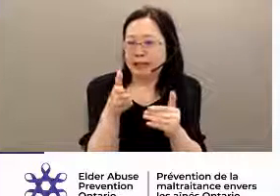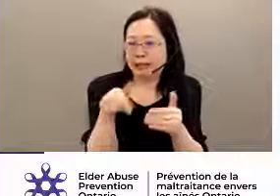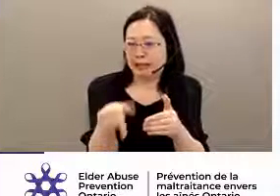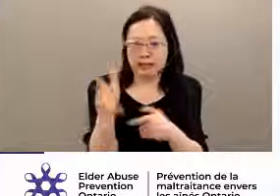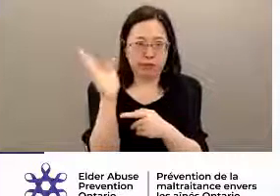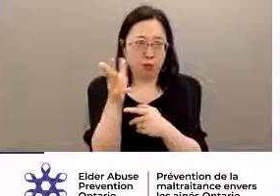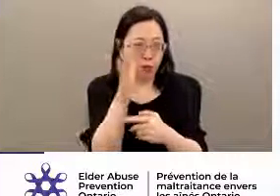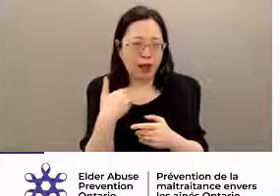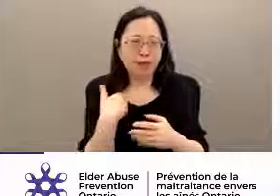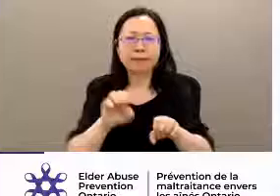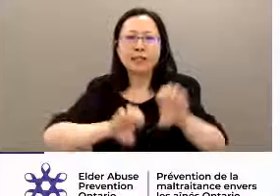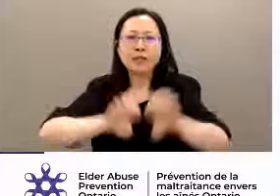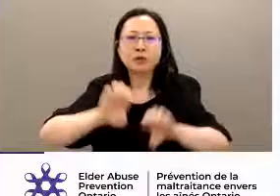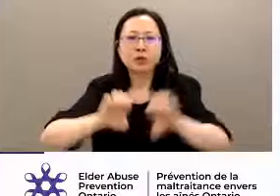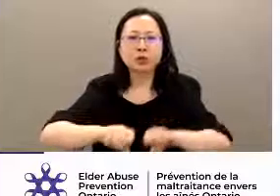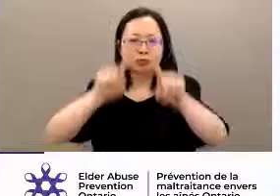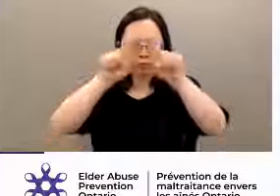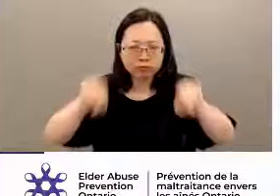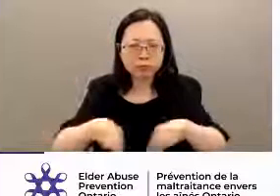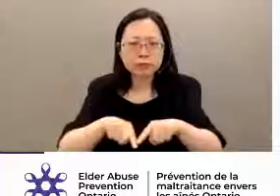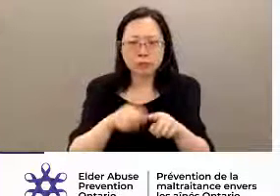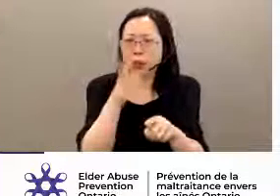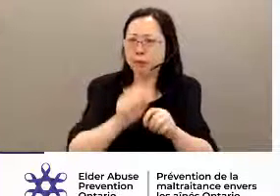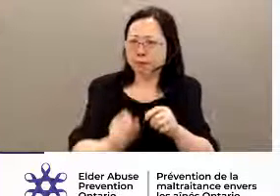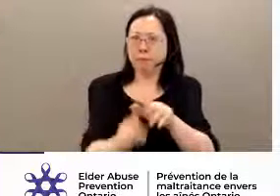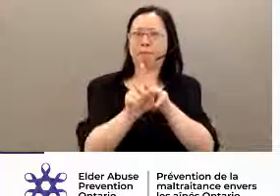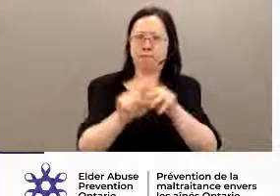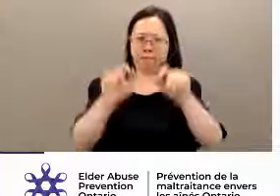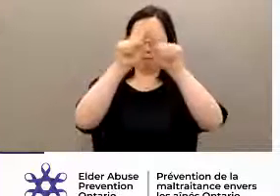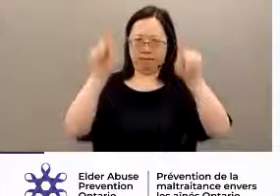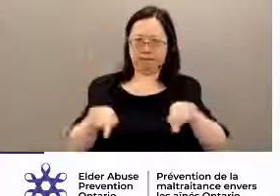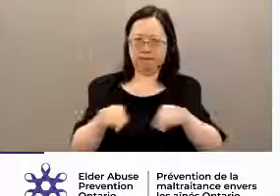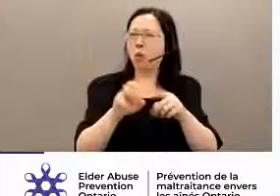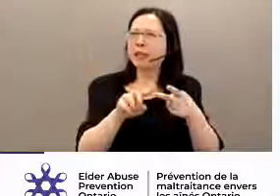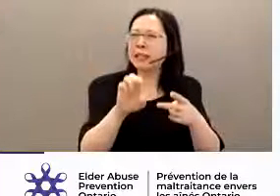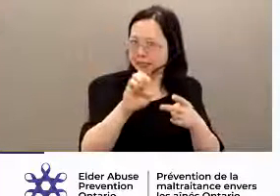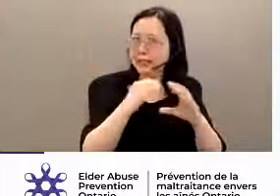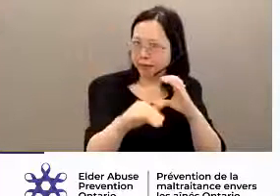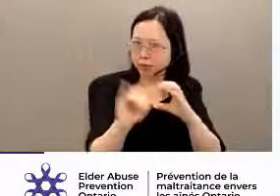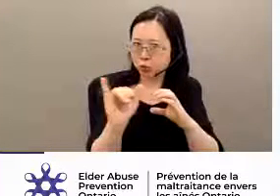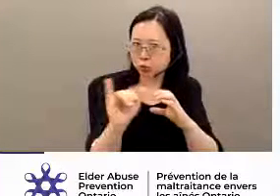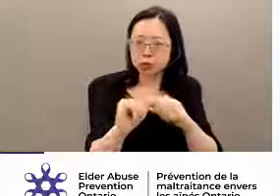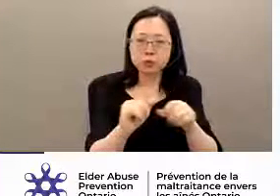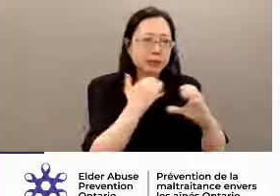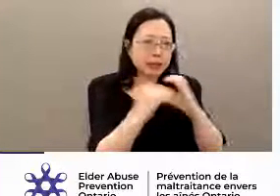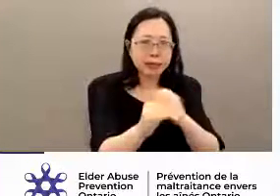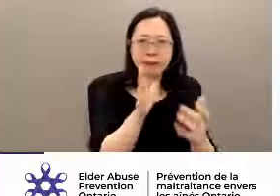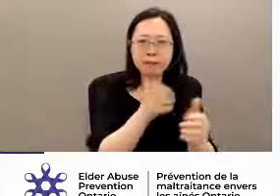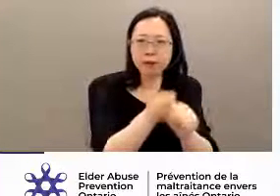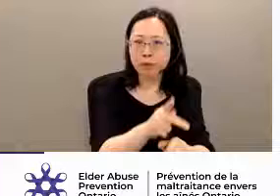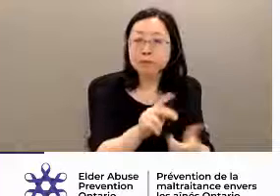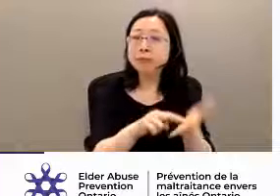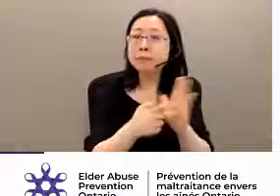after the presentation today. There'll be a pop-up email as well as an email follow-up that will be sent out with a